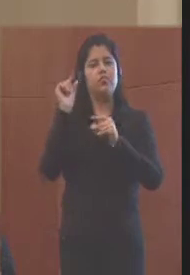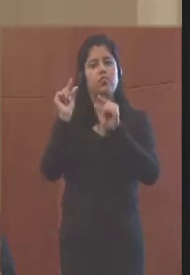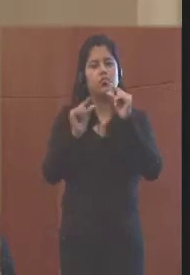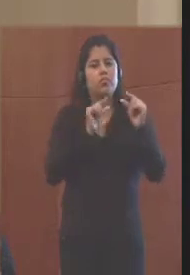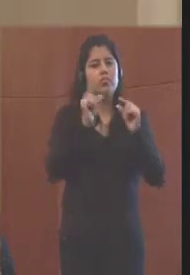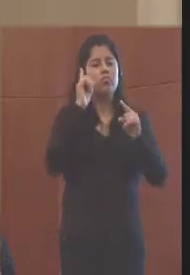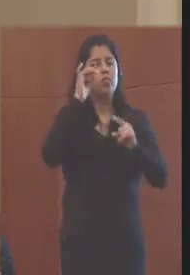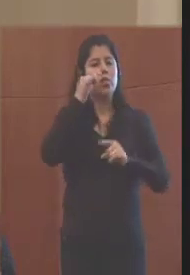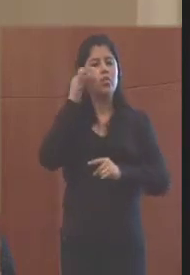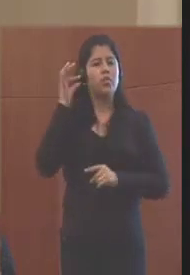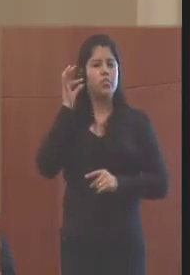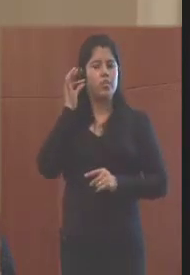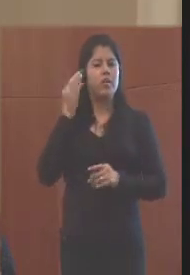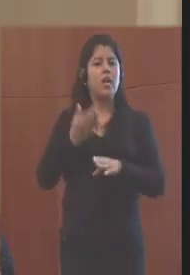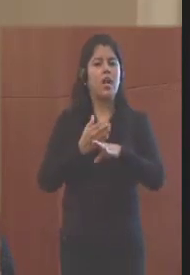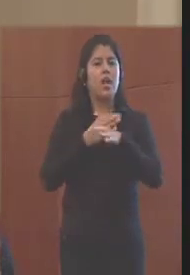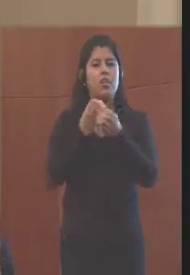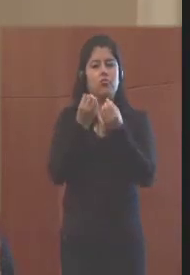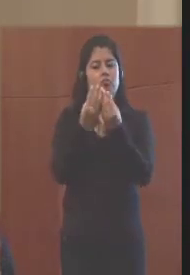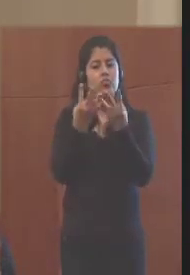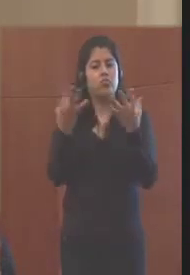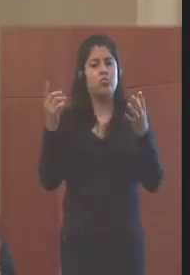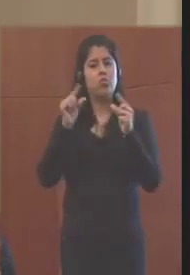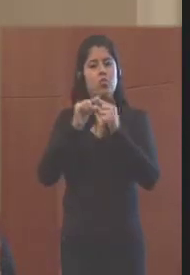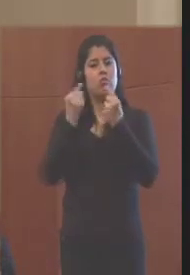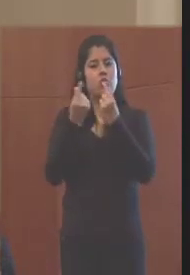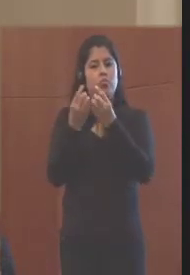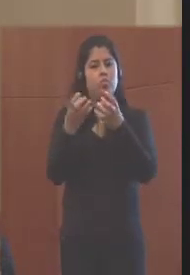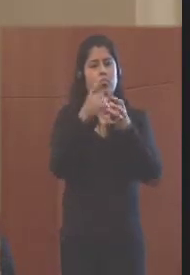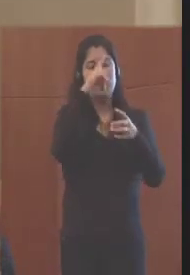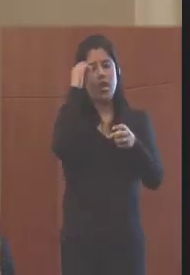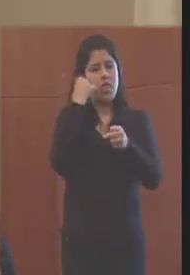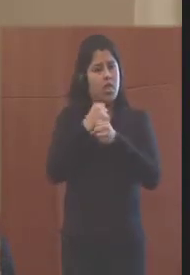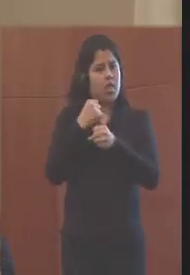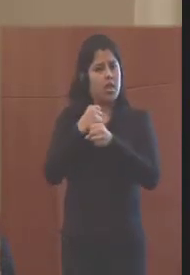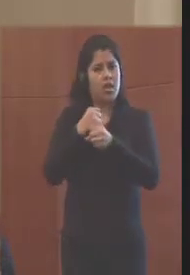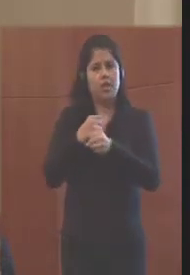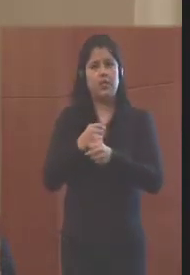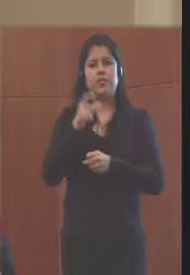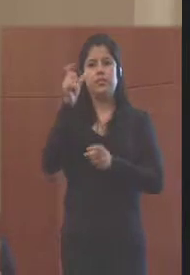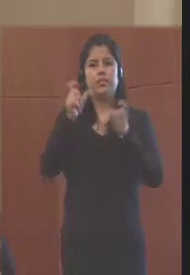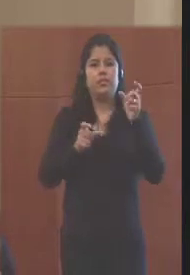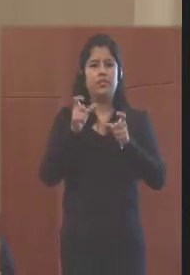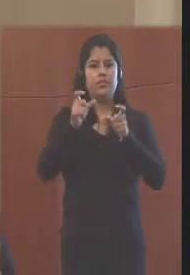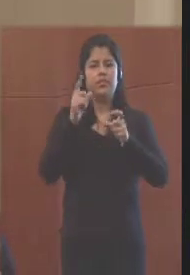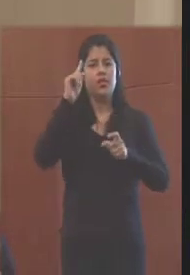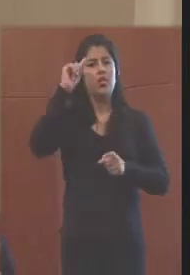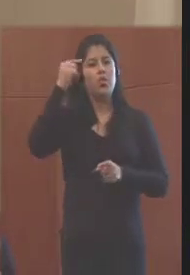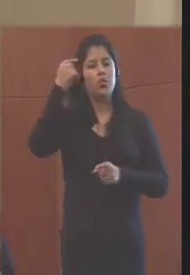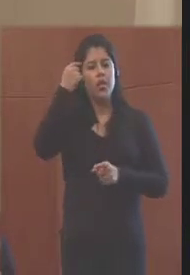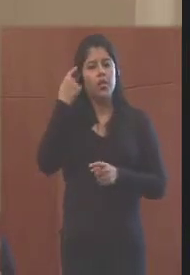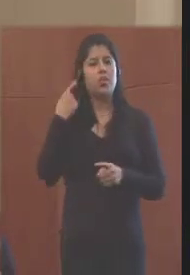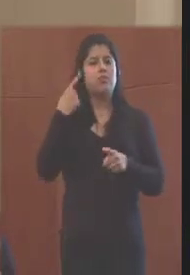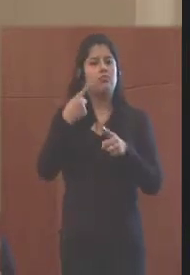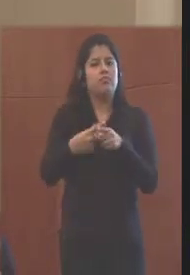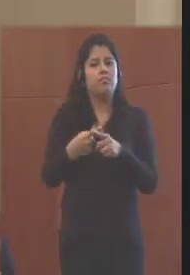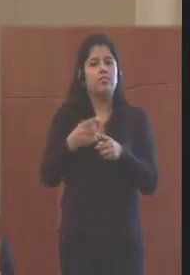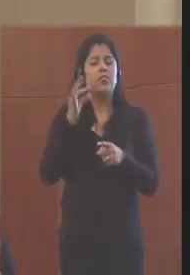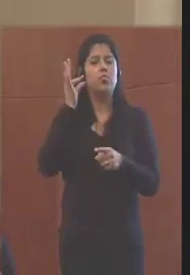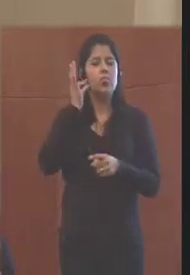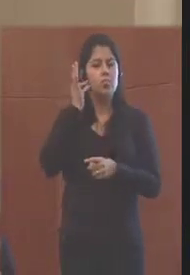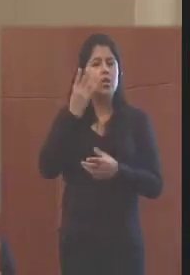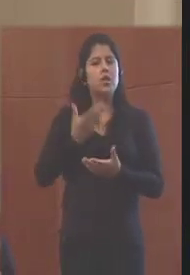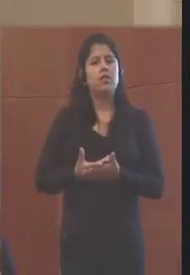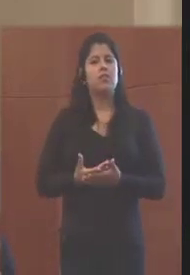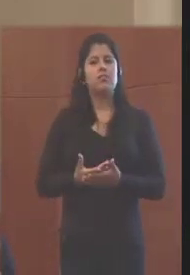groups, we worked with several bodies, worked with we worked with gender groups, groups. that we came out the last year